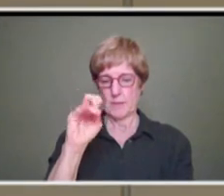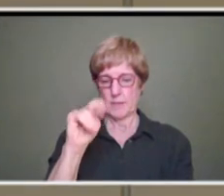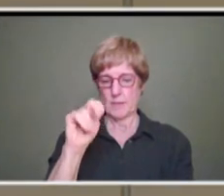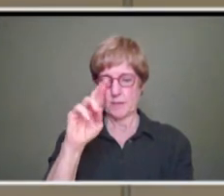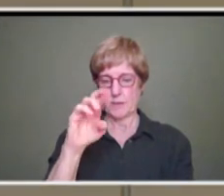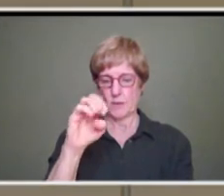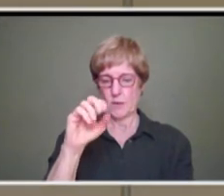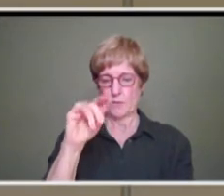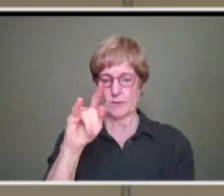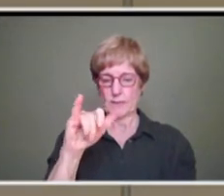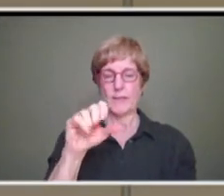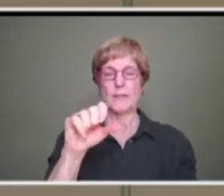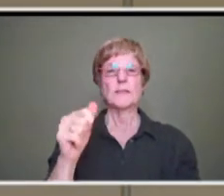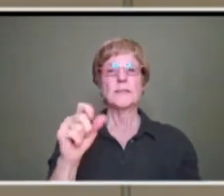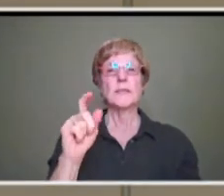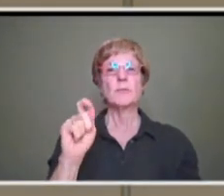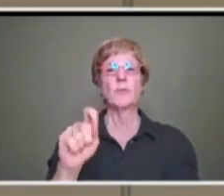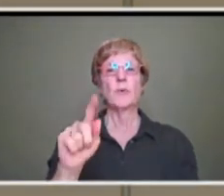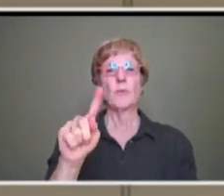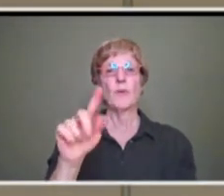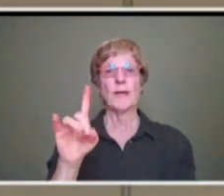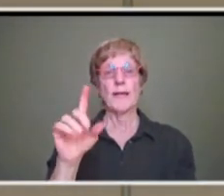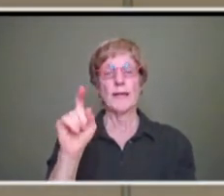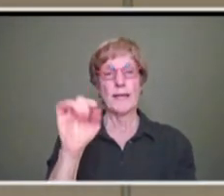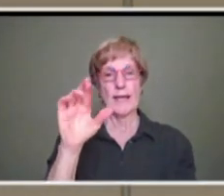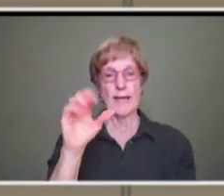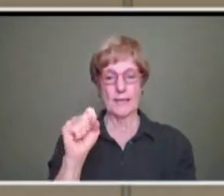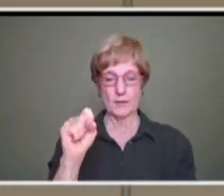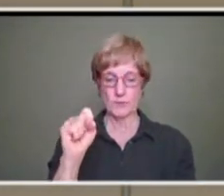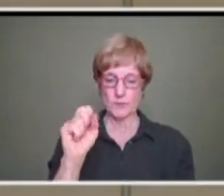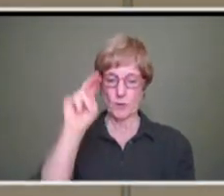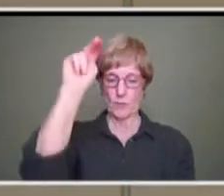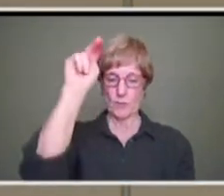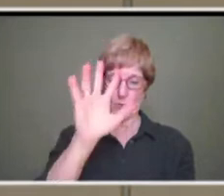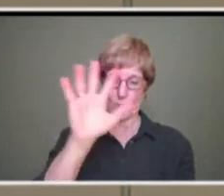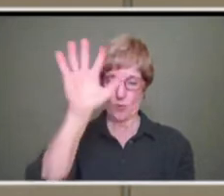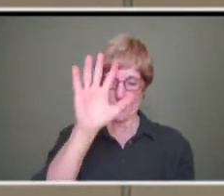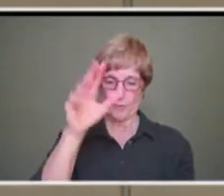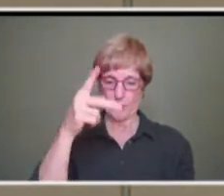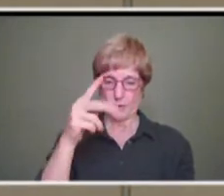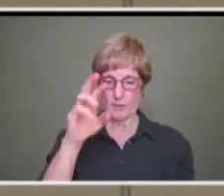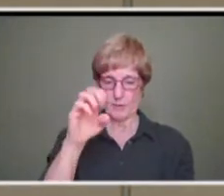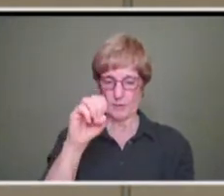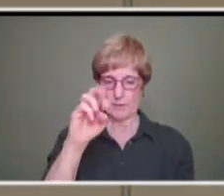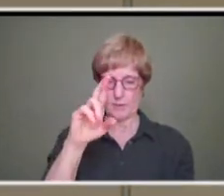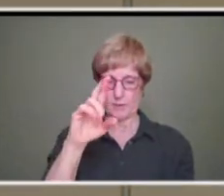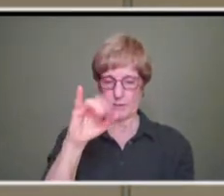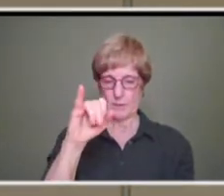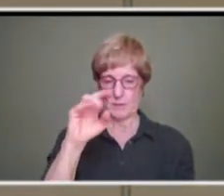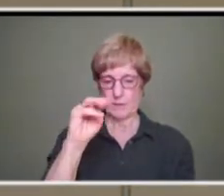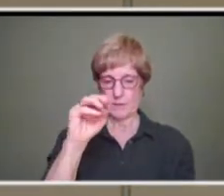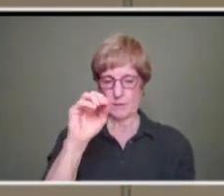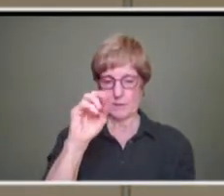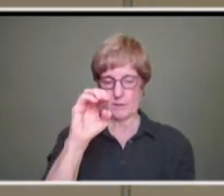approximately 10.18 Acres located on the north side of um